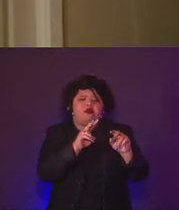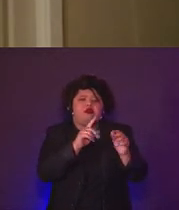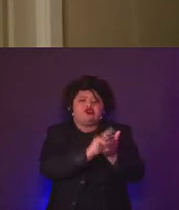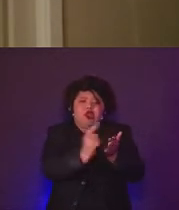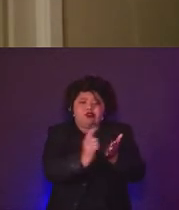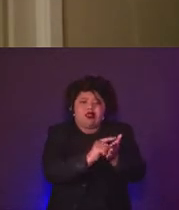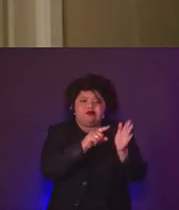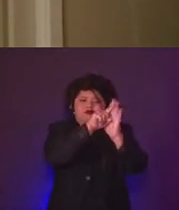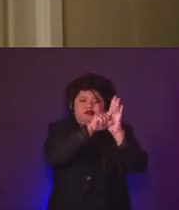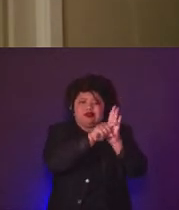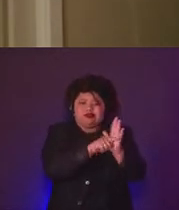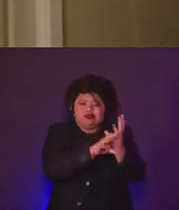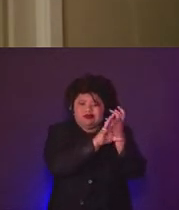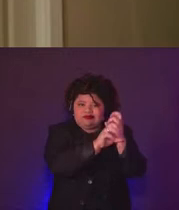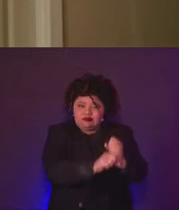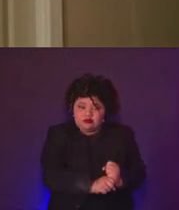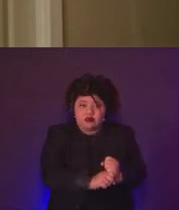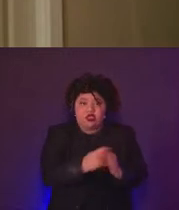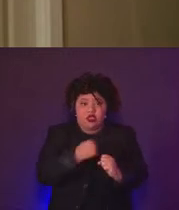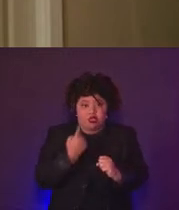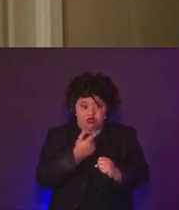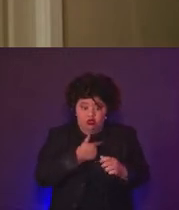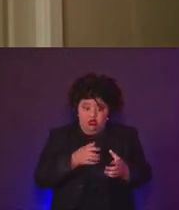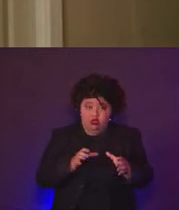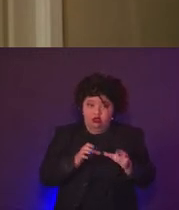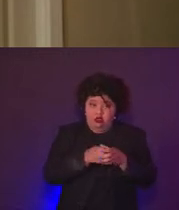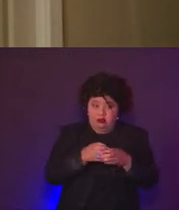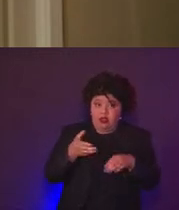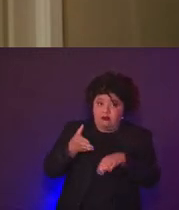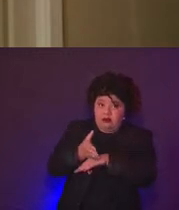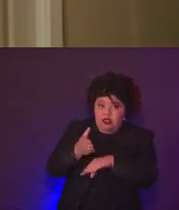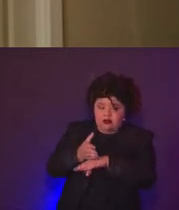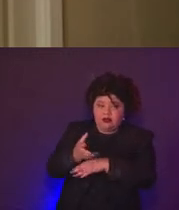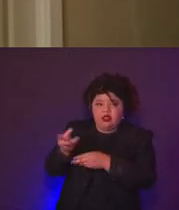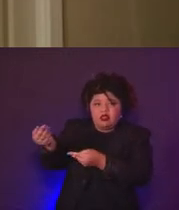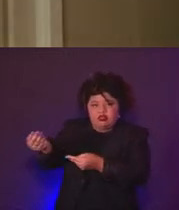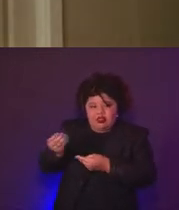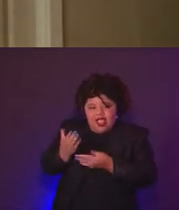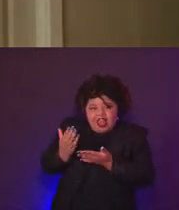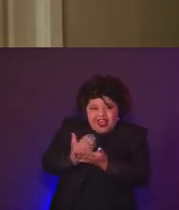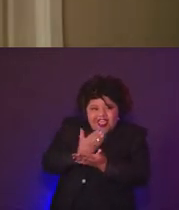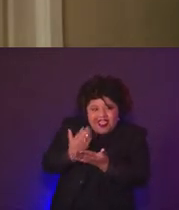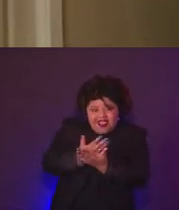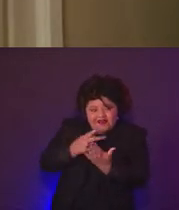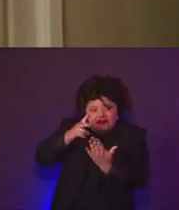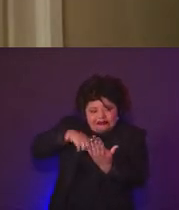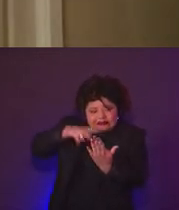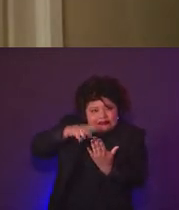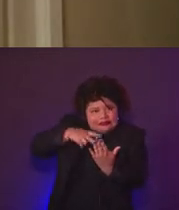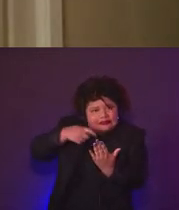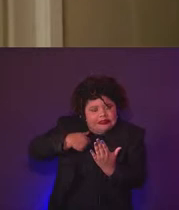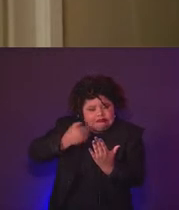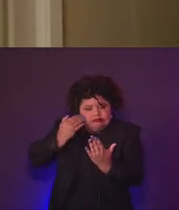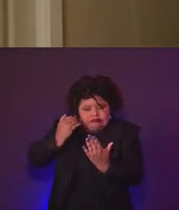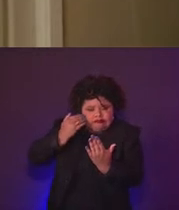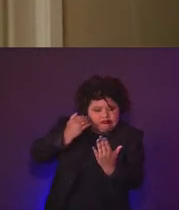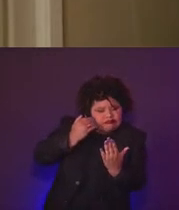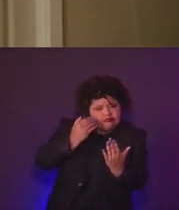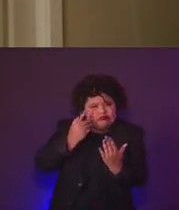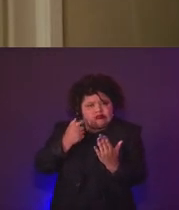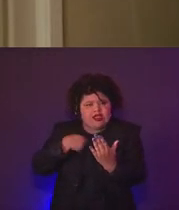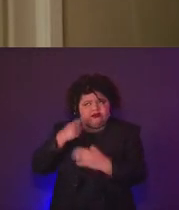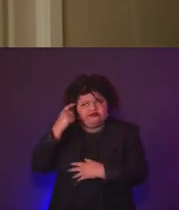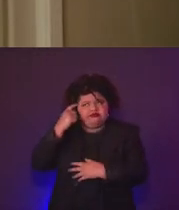copy of that first edition. I read it through, then I read it again, and began to think that, well, maybe data analysis could be my